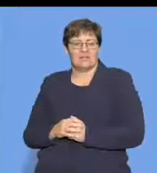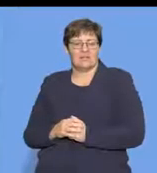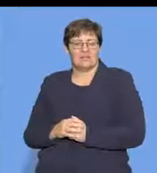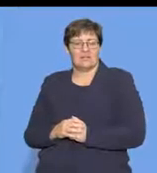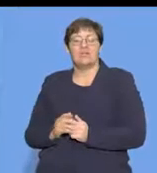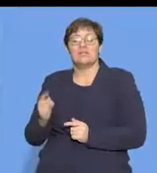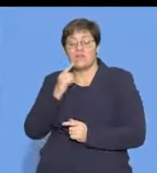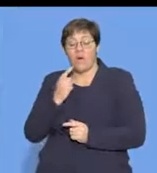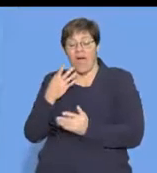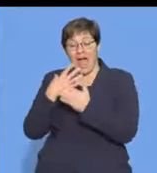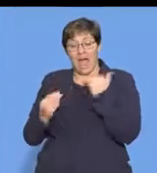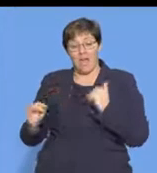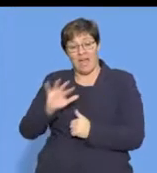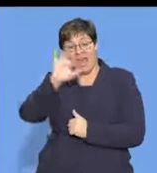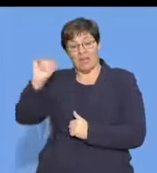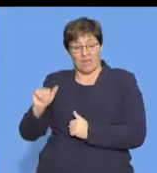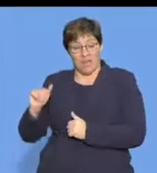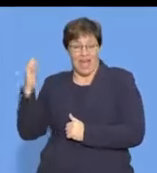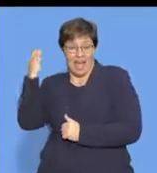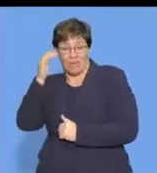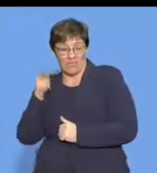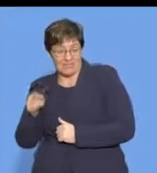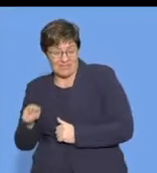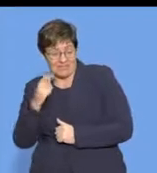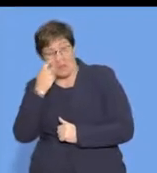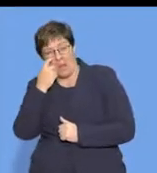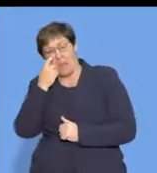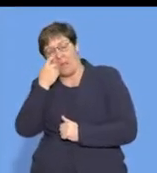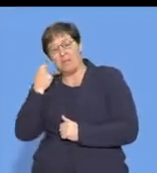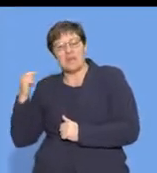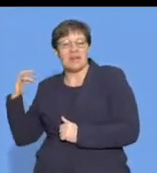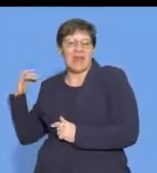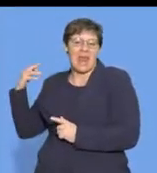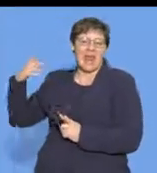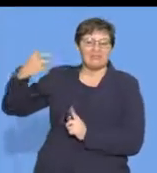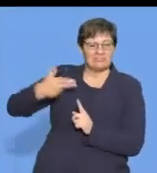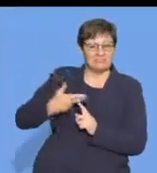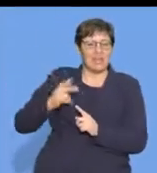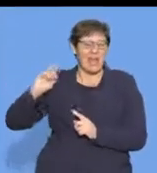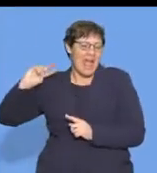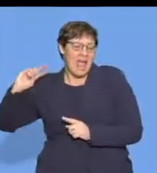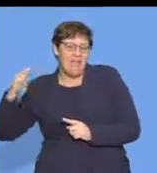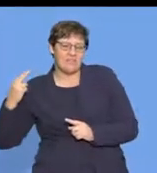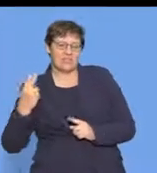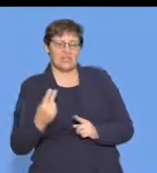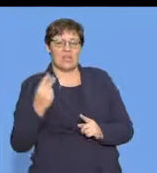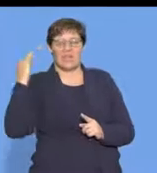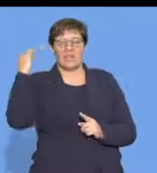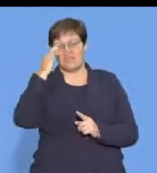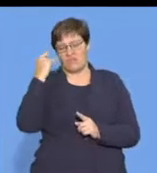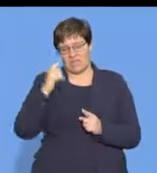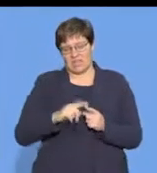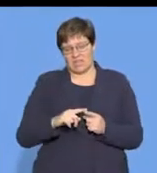Africa hypothesis is basically an evolutionary theory of modern human